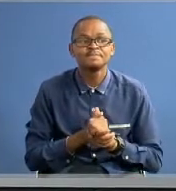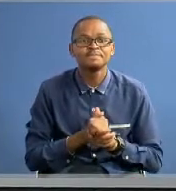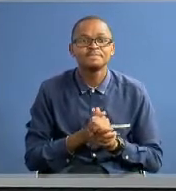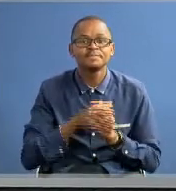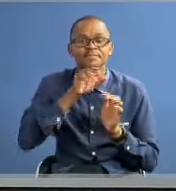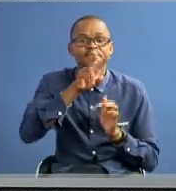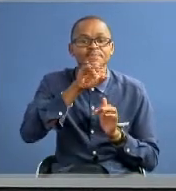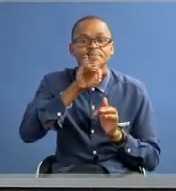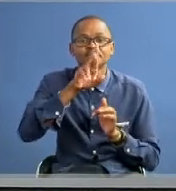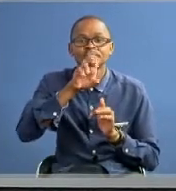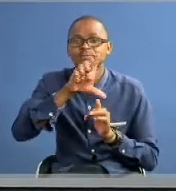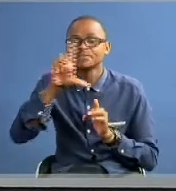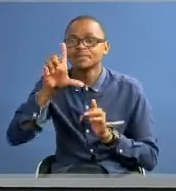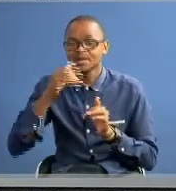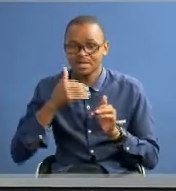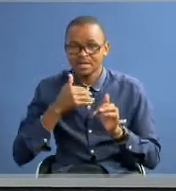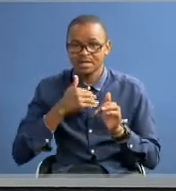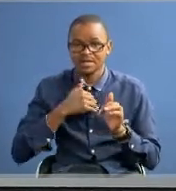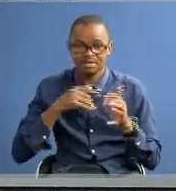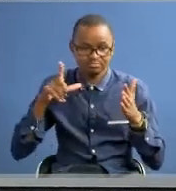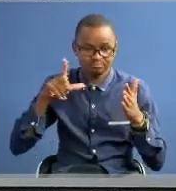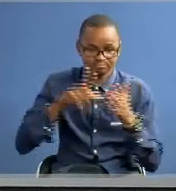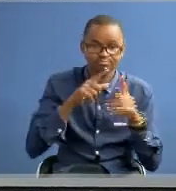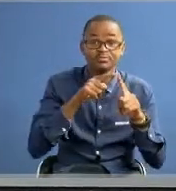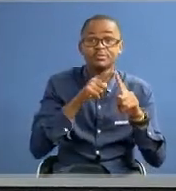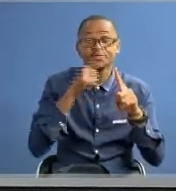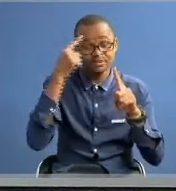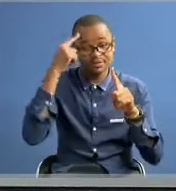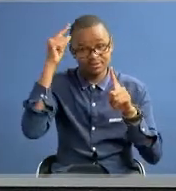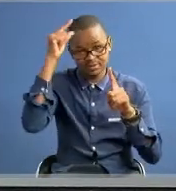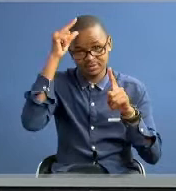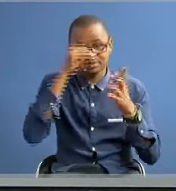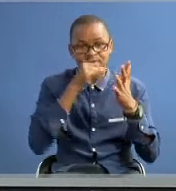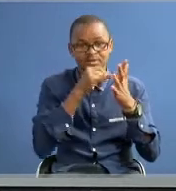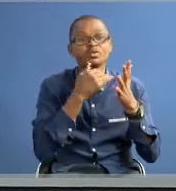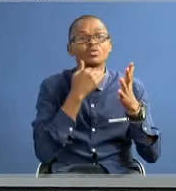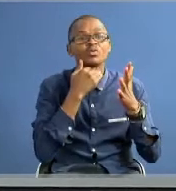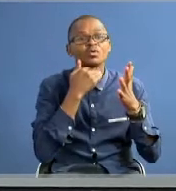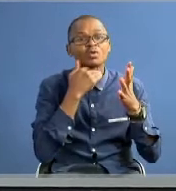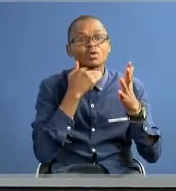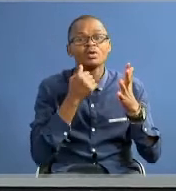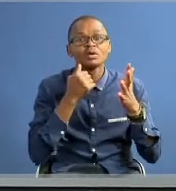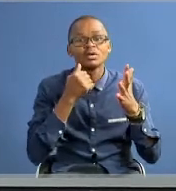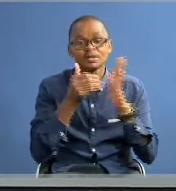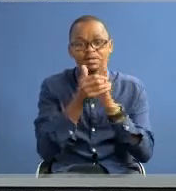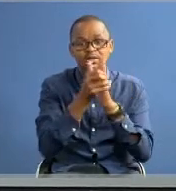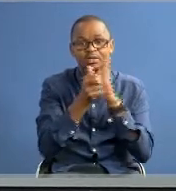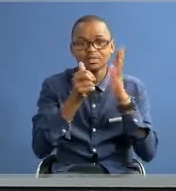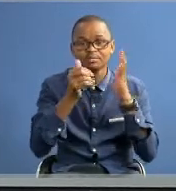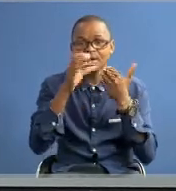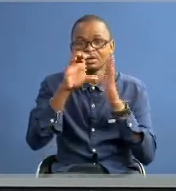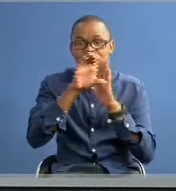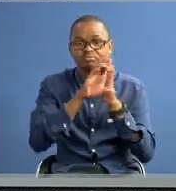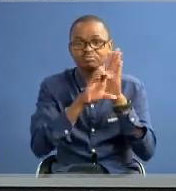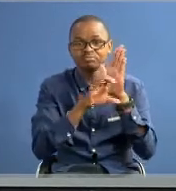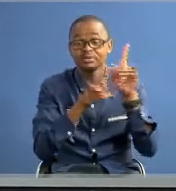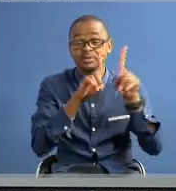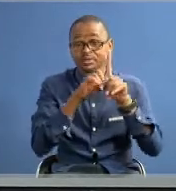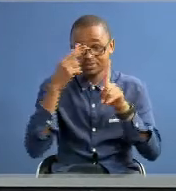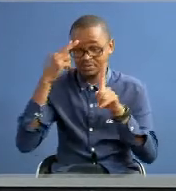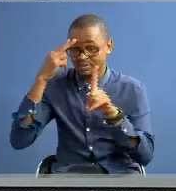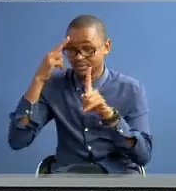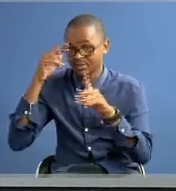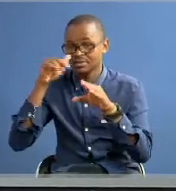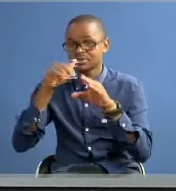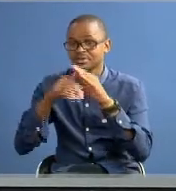Virtual reality technology has landed in the country at a time whereby the government is seeking to roll out the competency-based curriculum, and you have seen